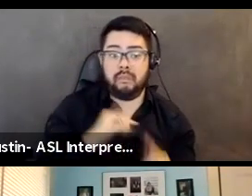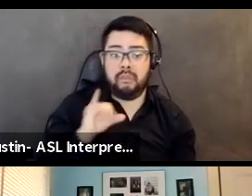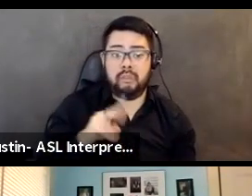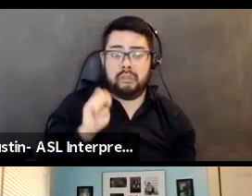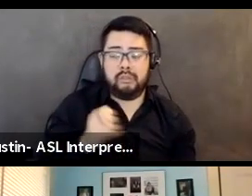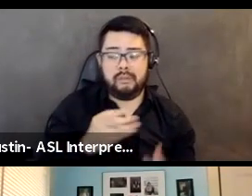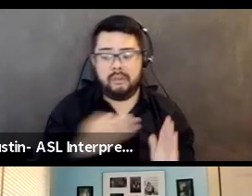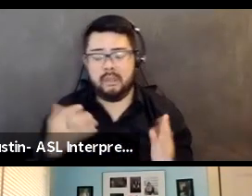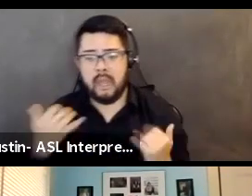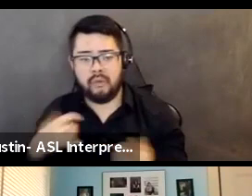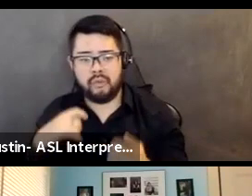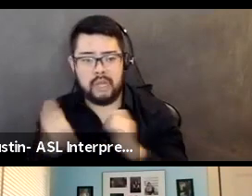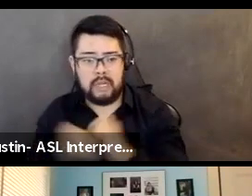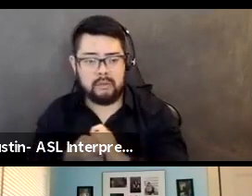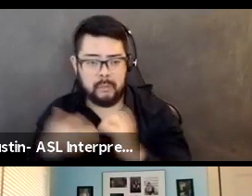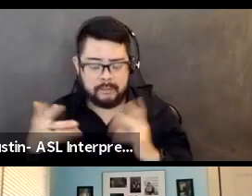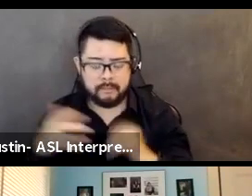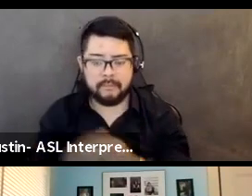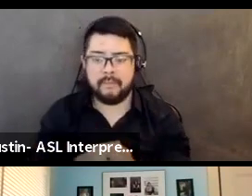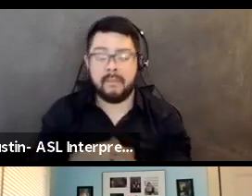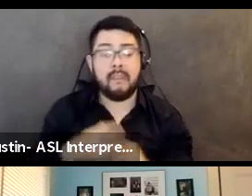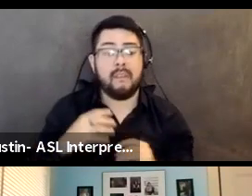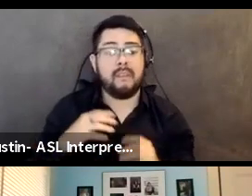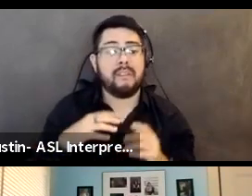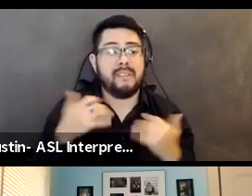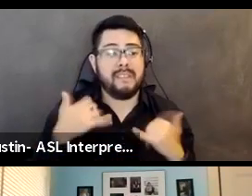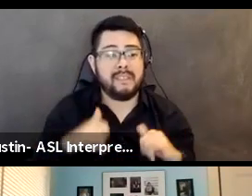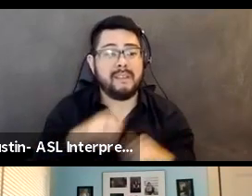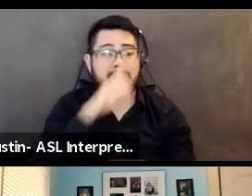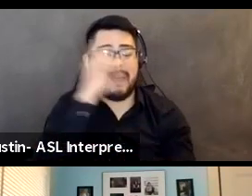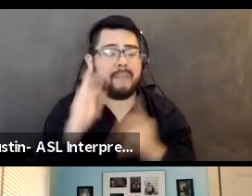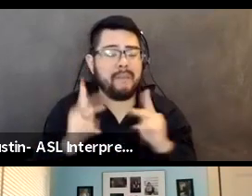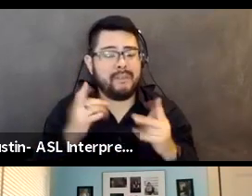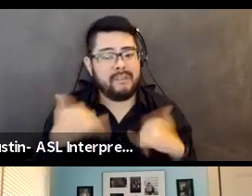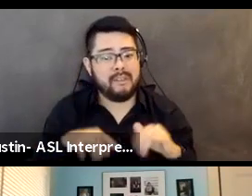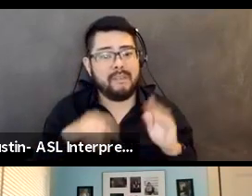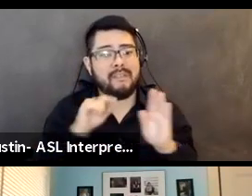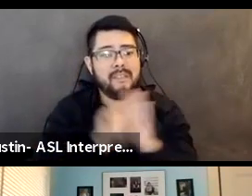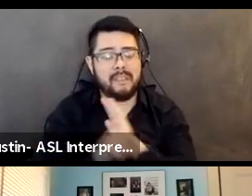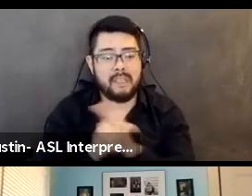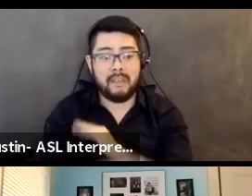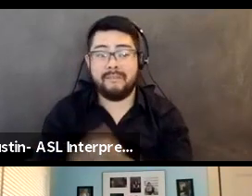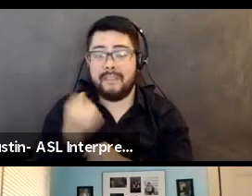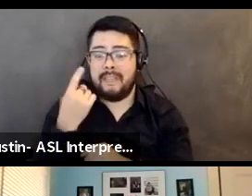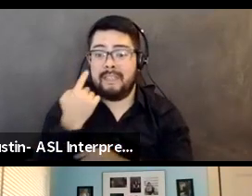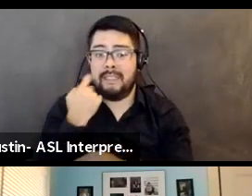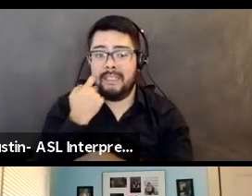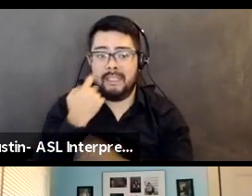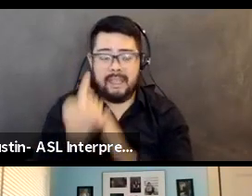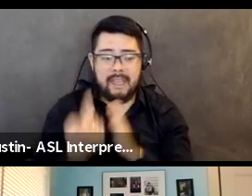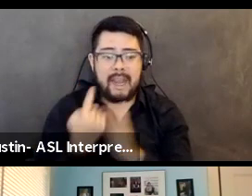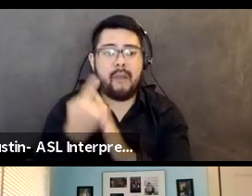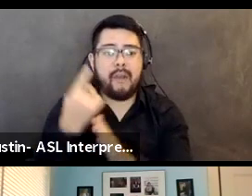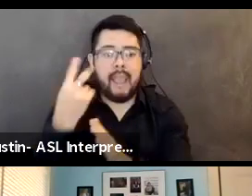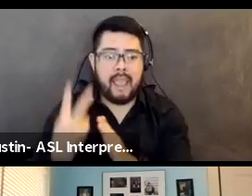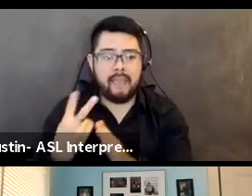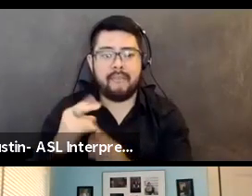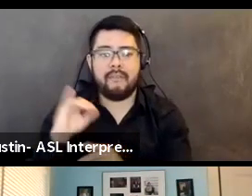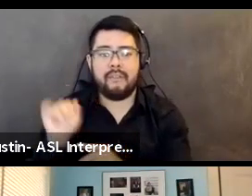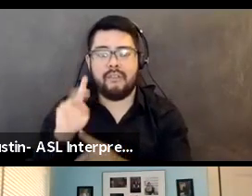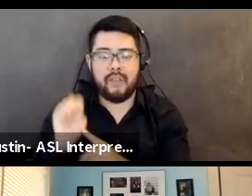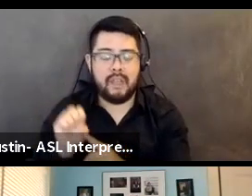people just this weekend an hour and a half from here jacob blake was shot seven times in the